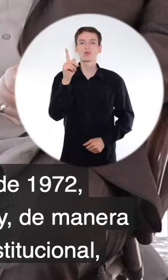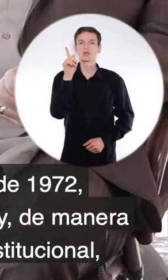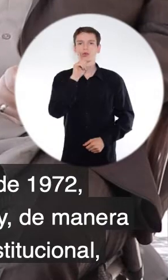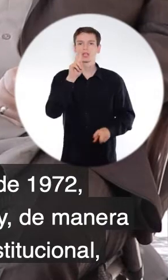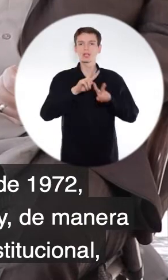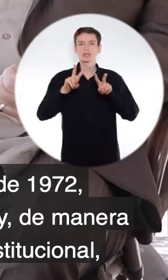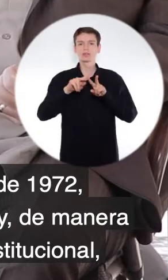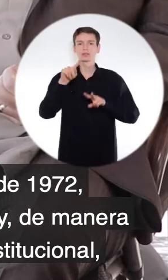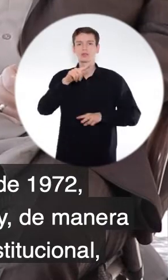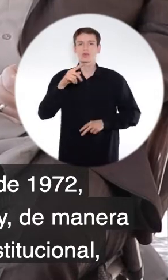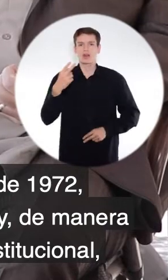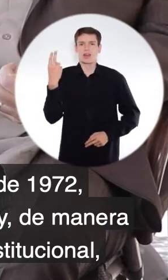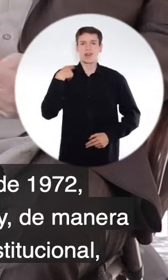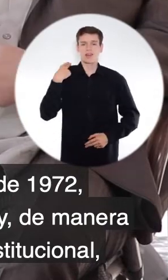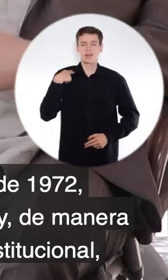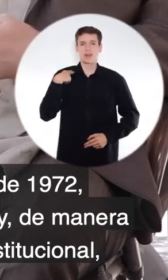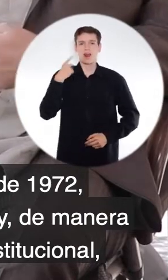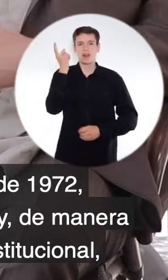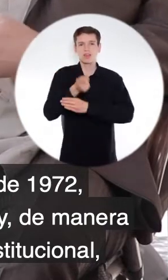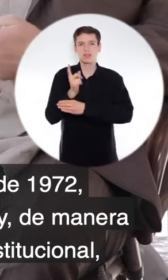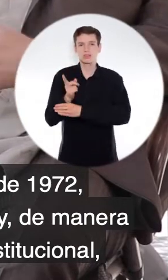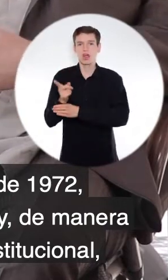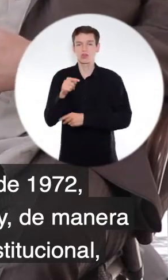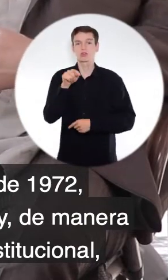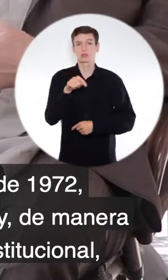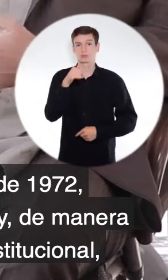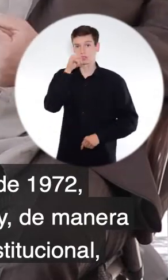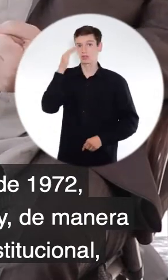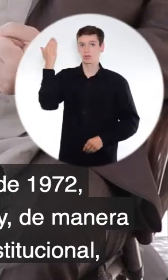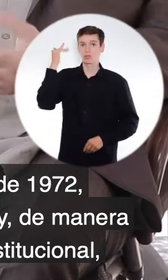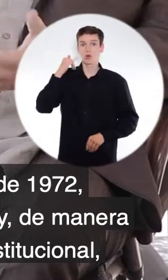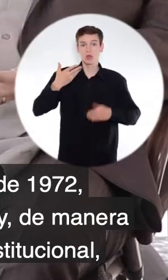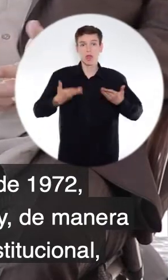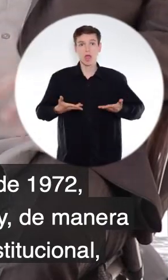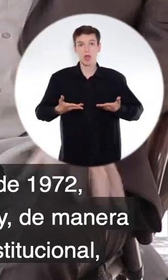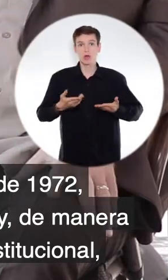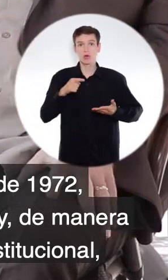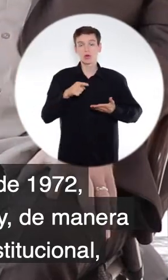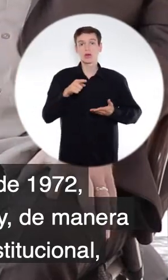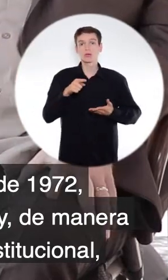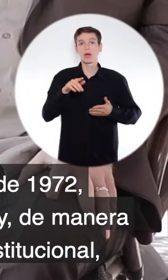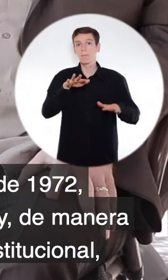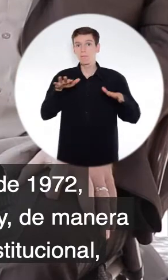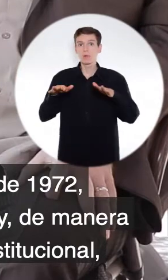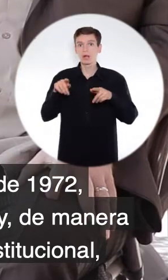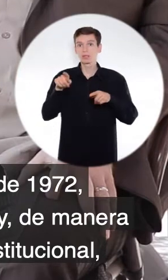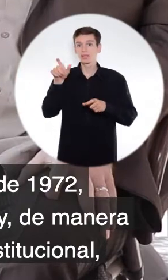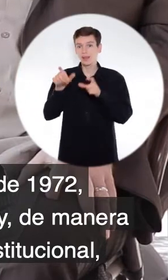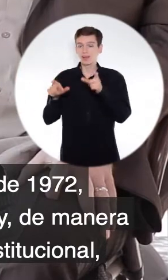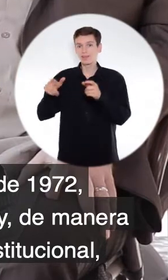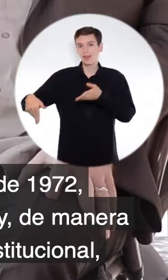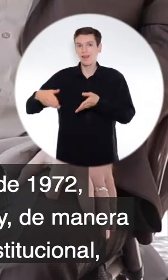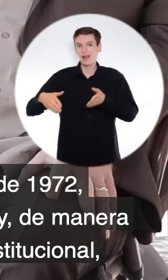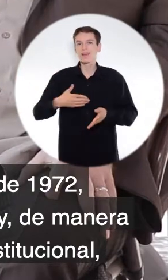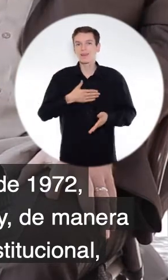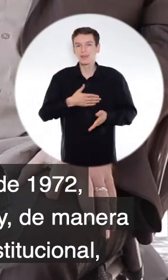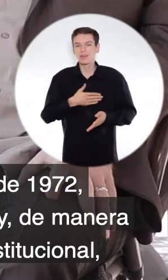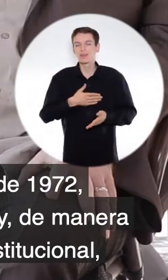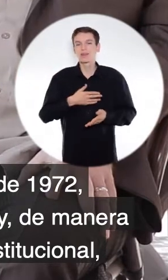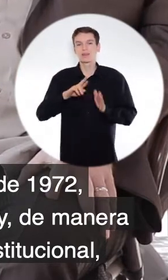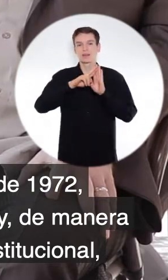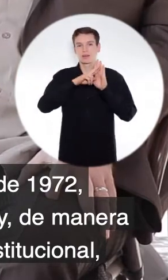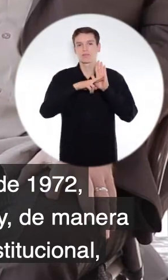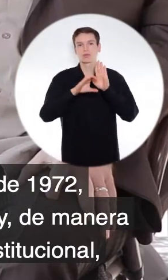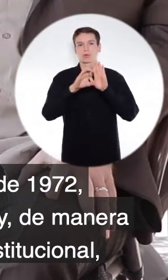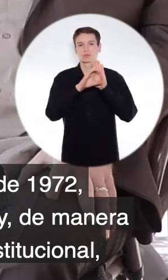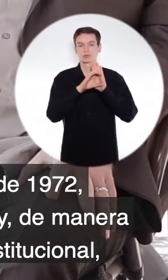by the 1972 constitution, which was produced by the general, the authoritarian dictator of the time. And now,